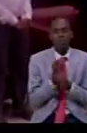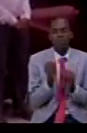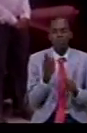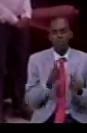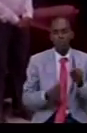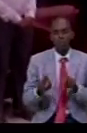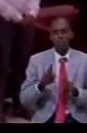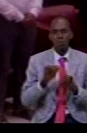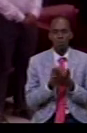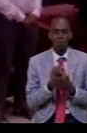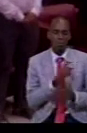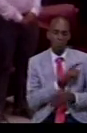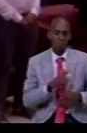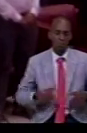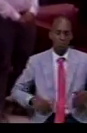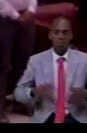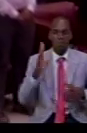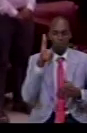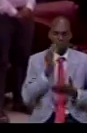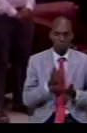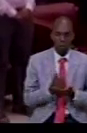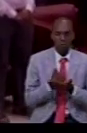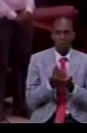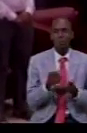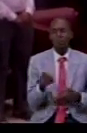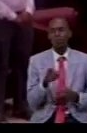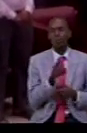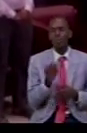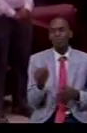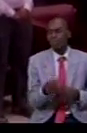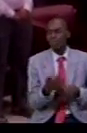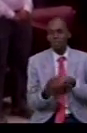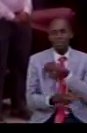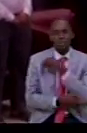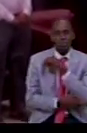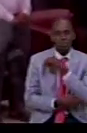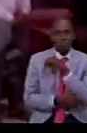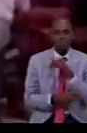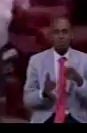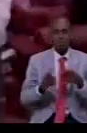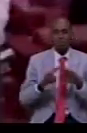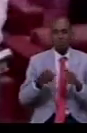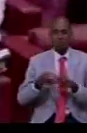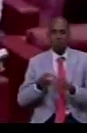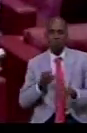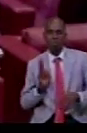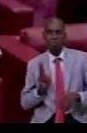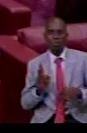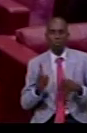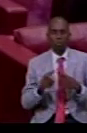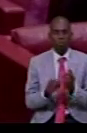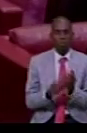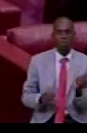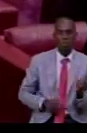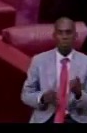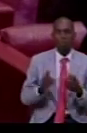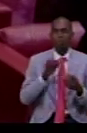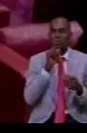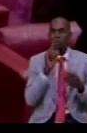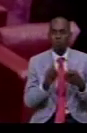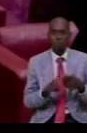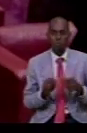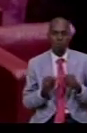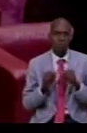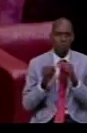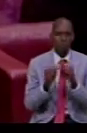will help them. Any temptation not to continue with the Lord, any temptation not to identify with the people of God